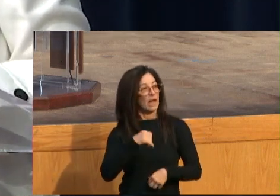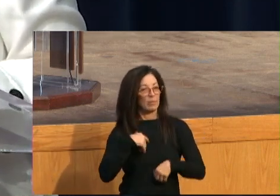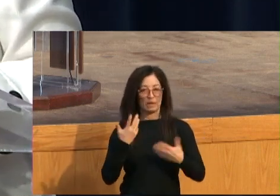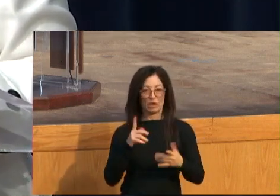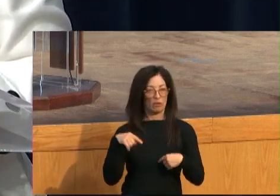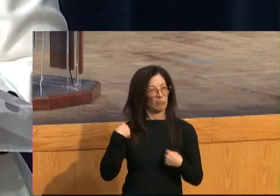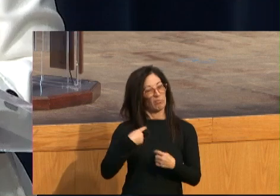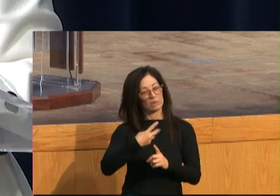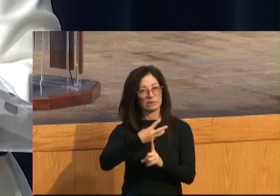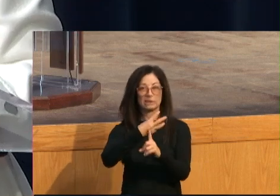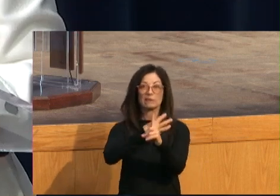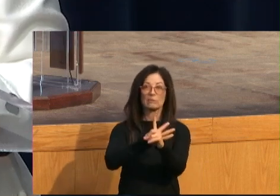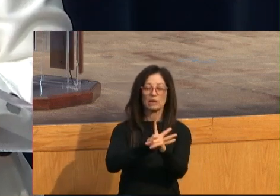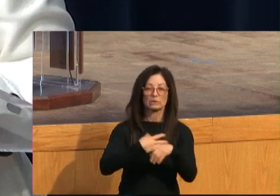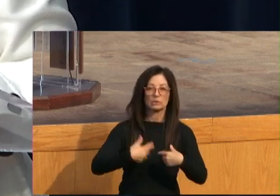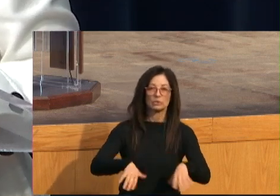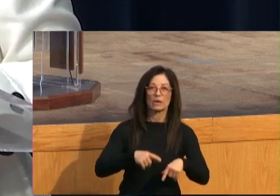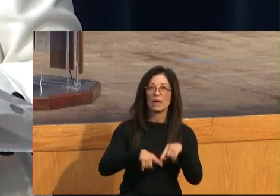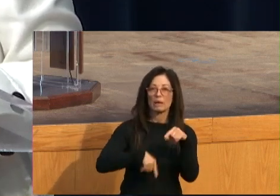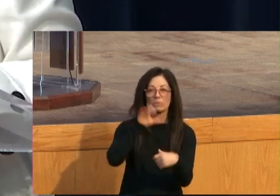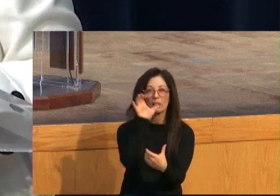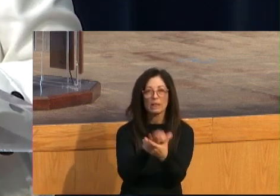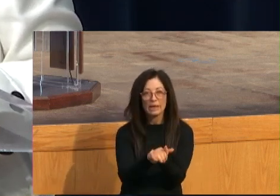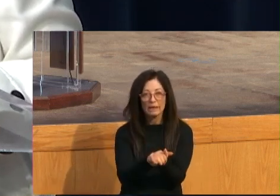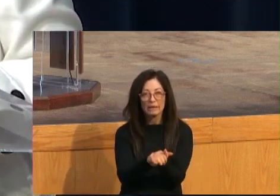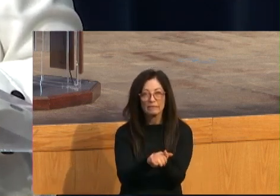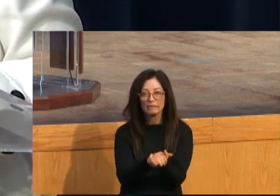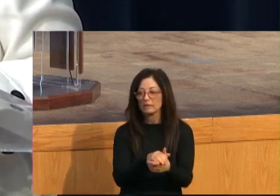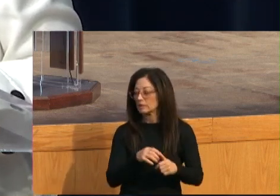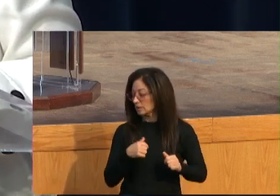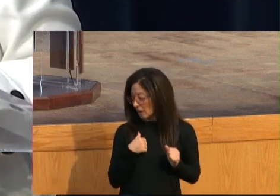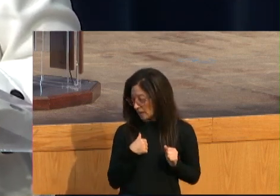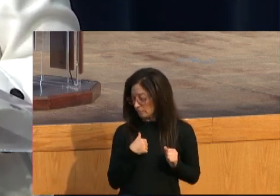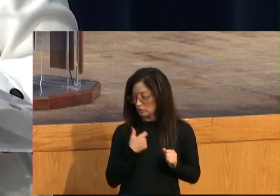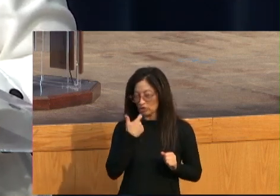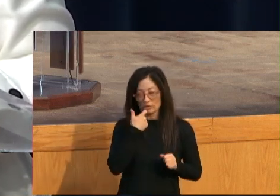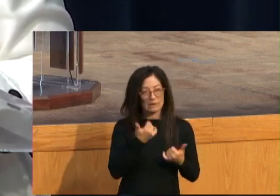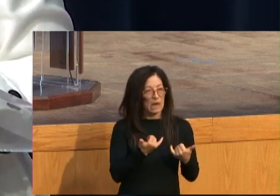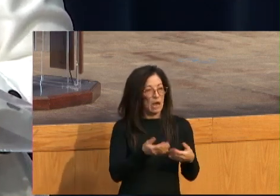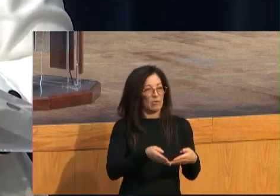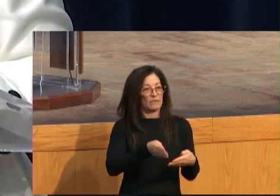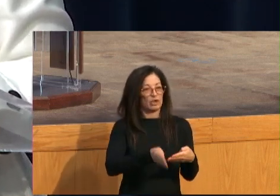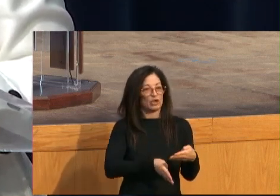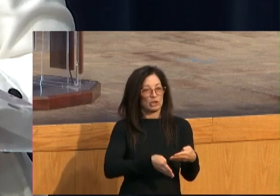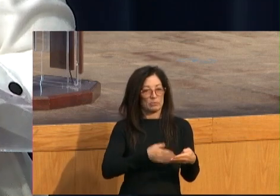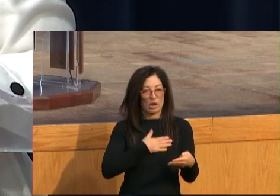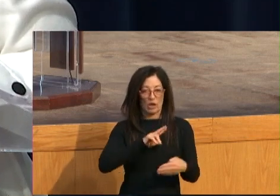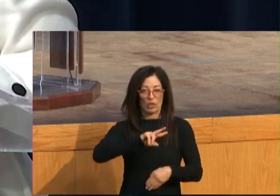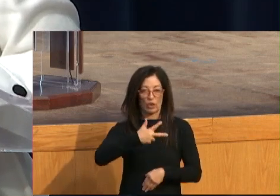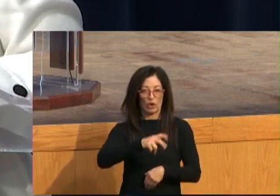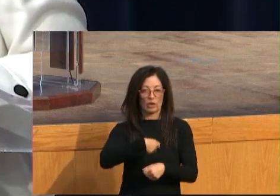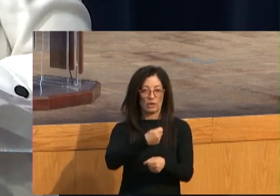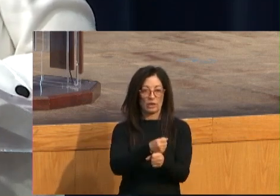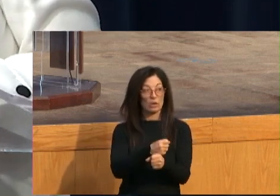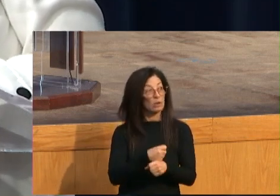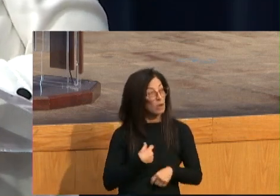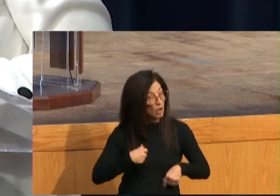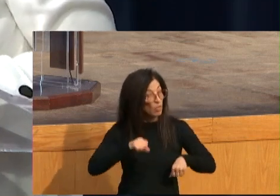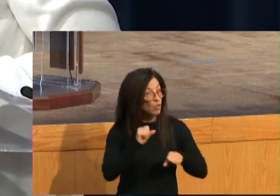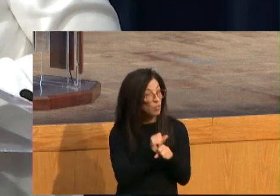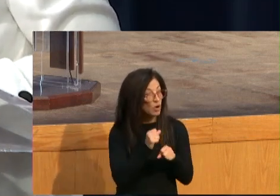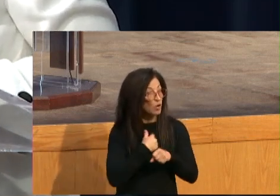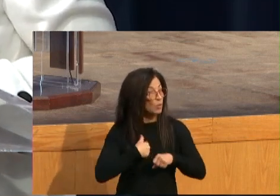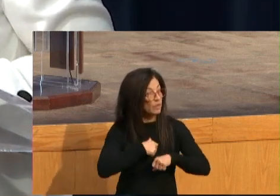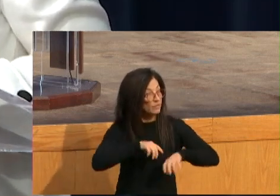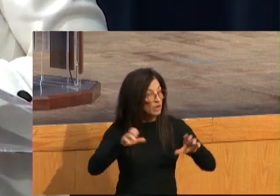6 months. I can't believe that I'm closing out those 3 years. And the work that we have done,